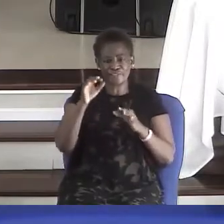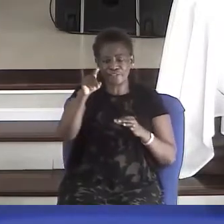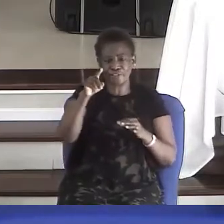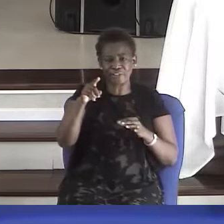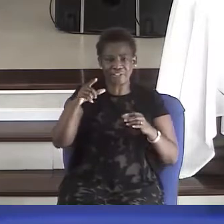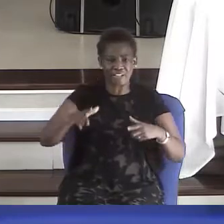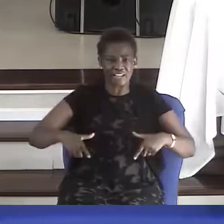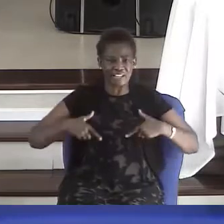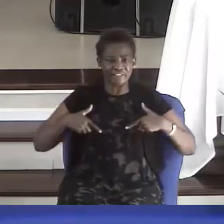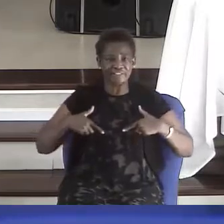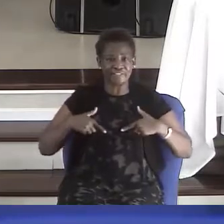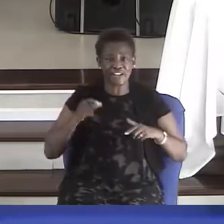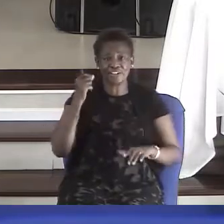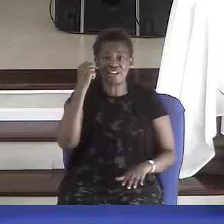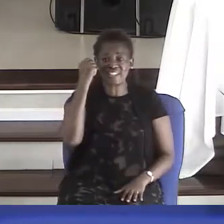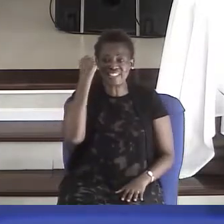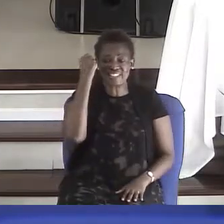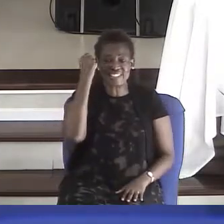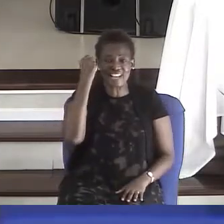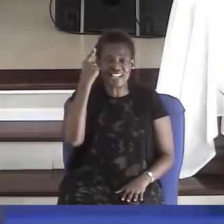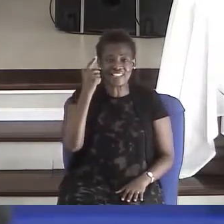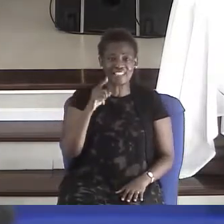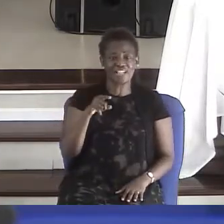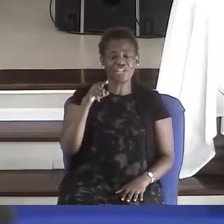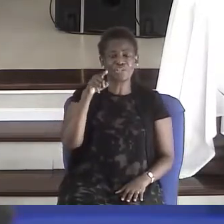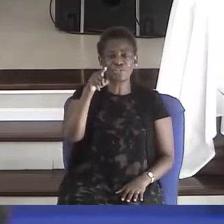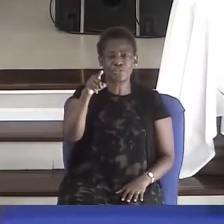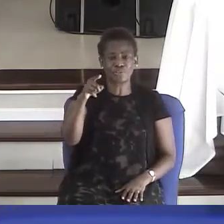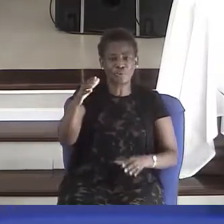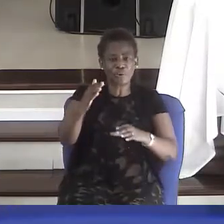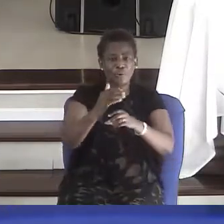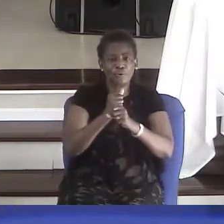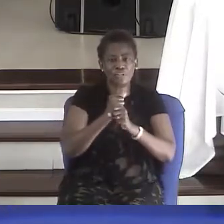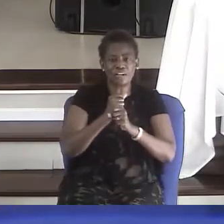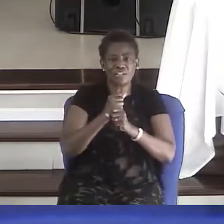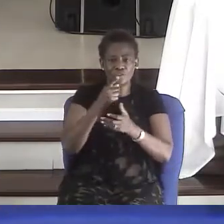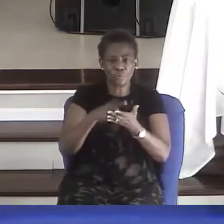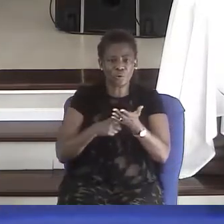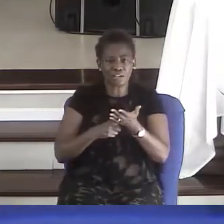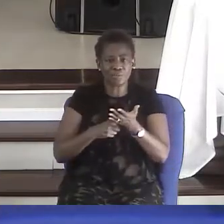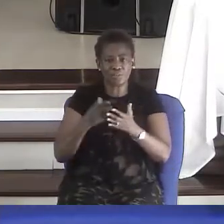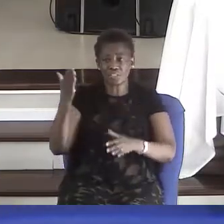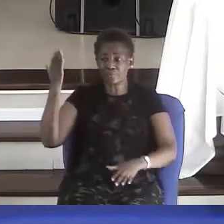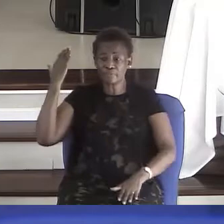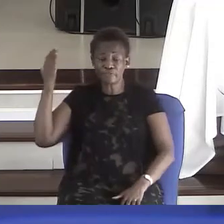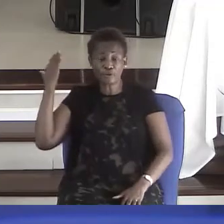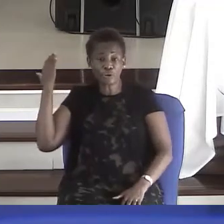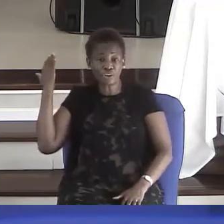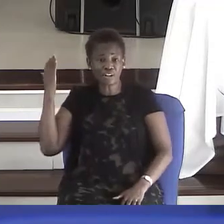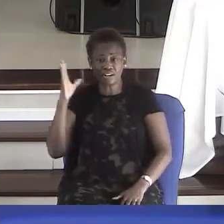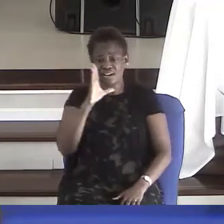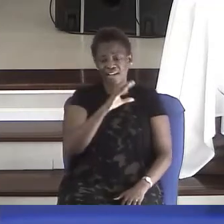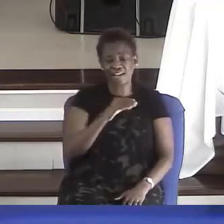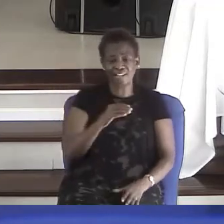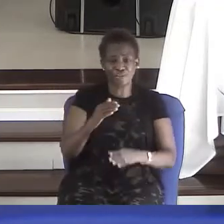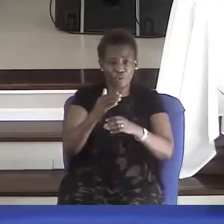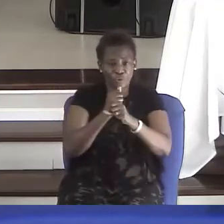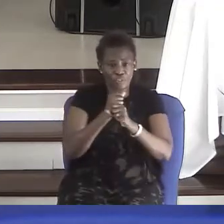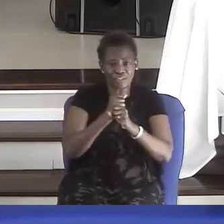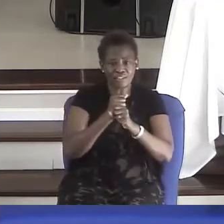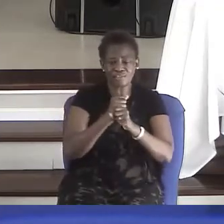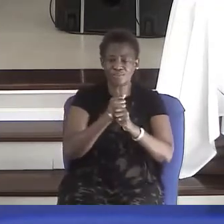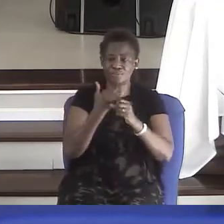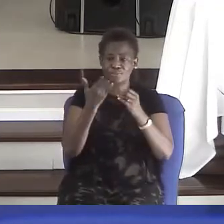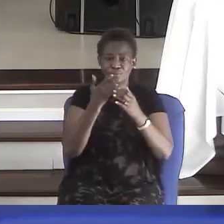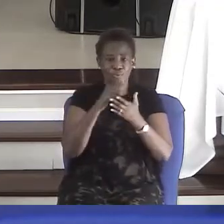to what was before, and you hold on to what is now, and you hold on